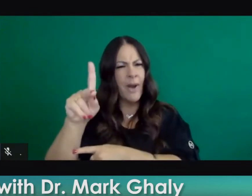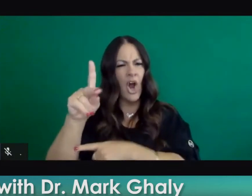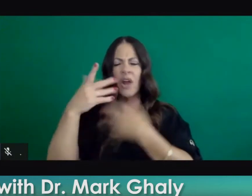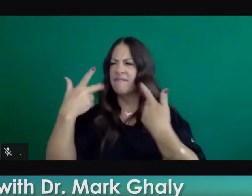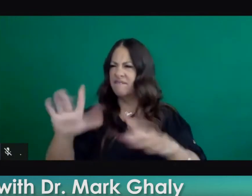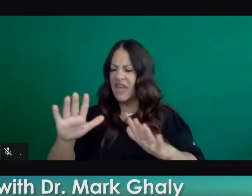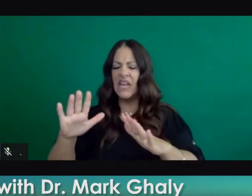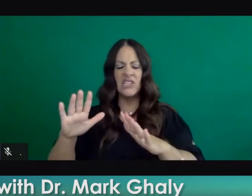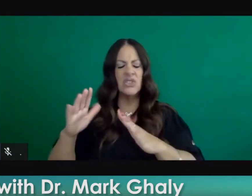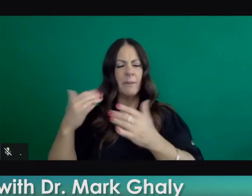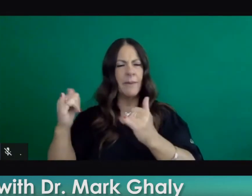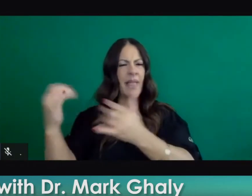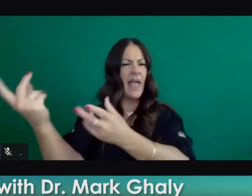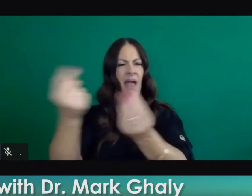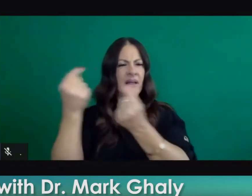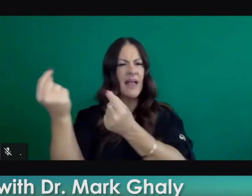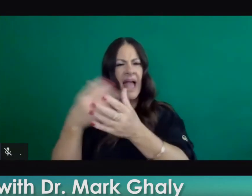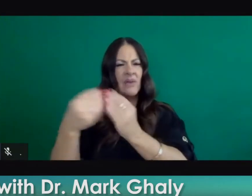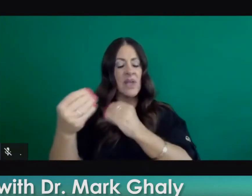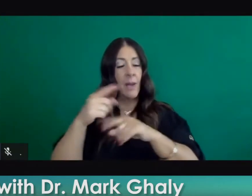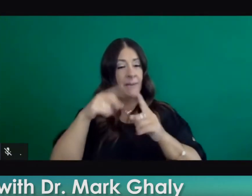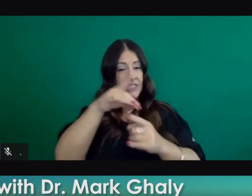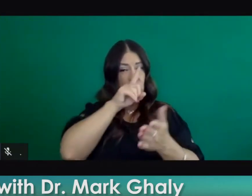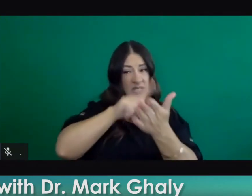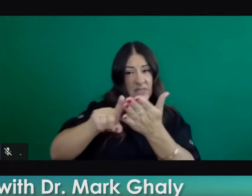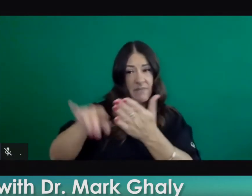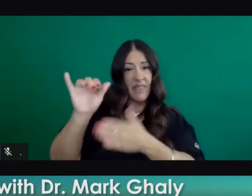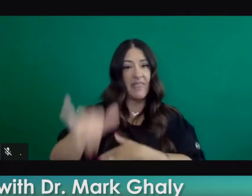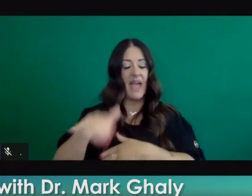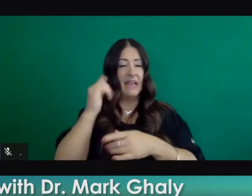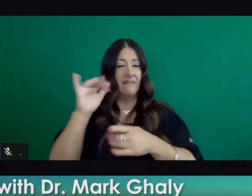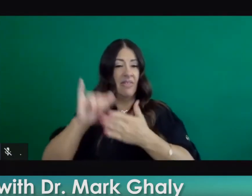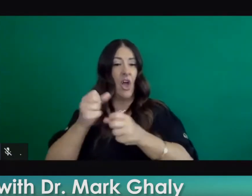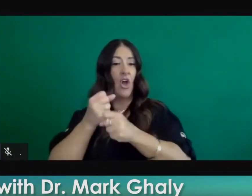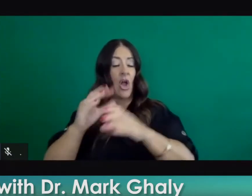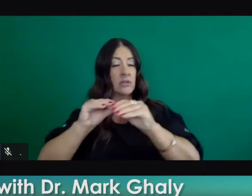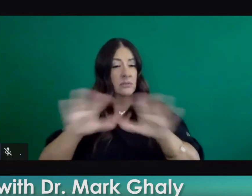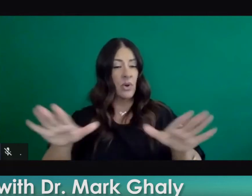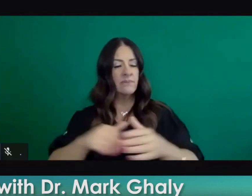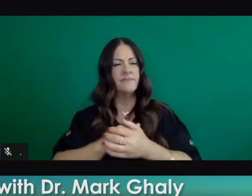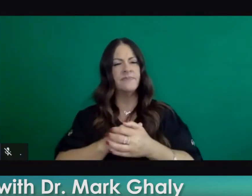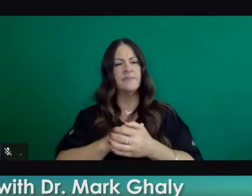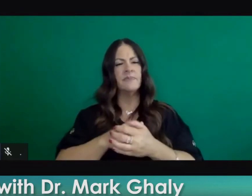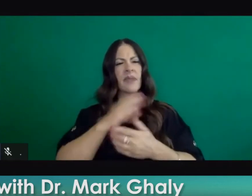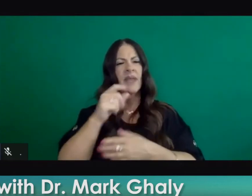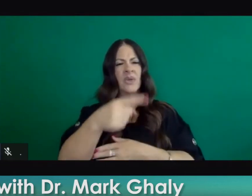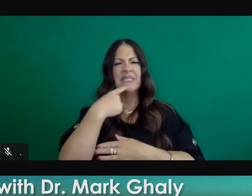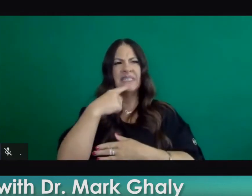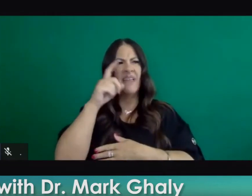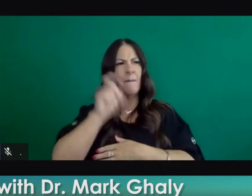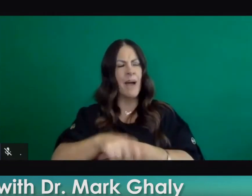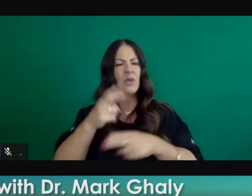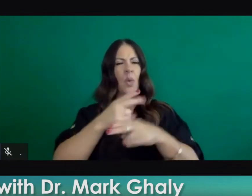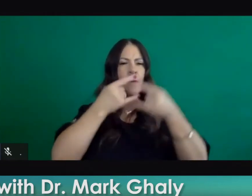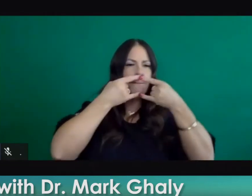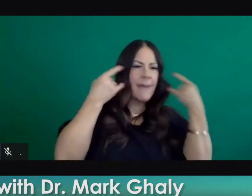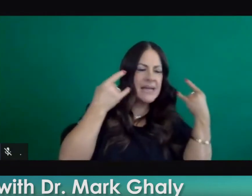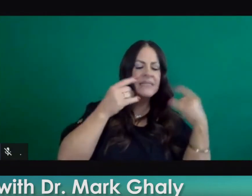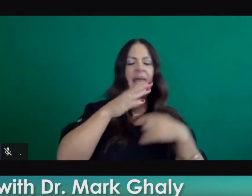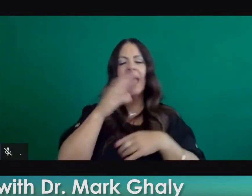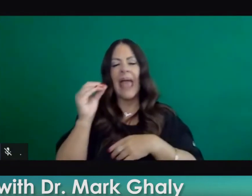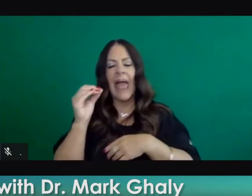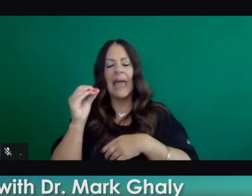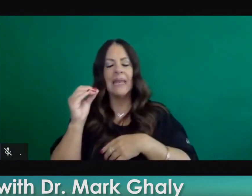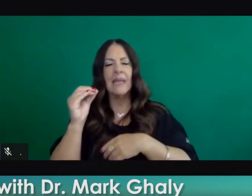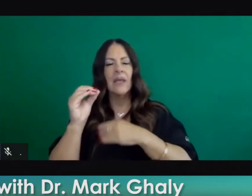those activities? And why do park guidelines call for wearing masks and physically distancing at all times while the guidelines for youth sports